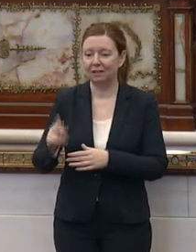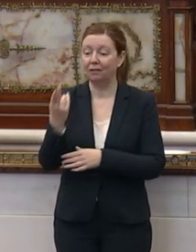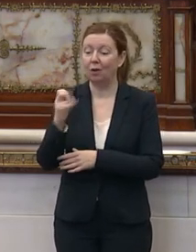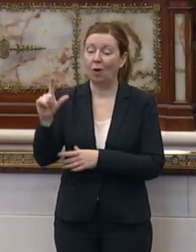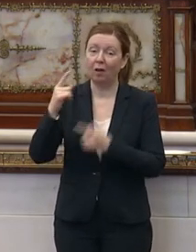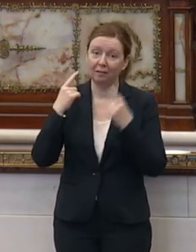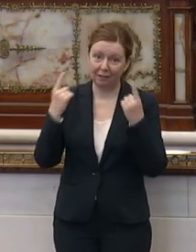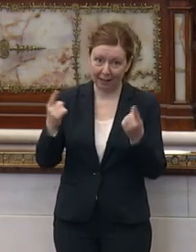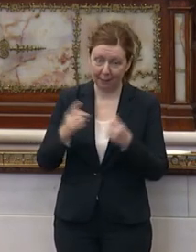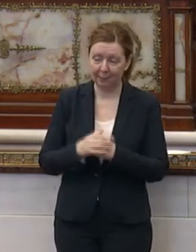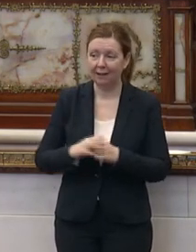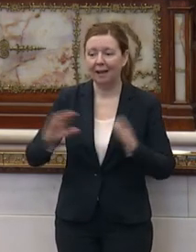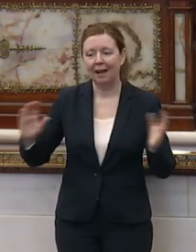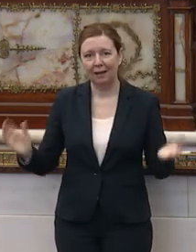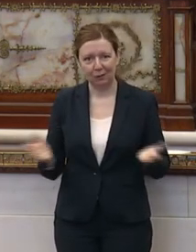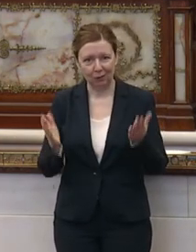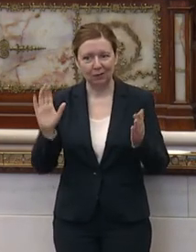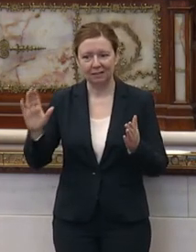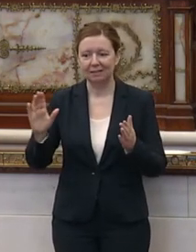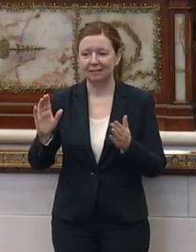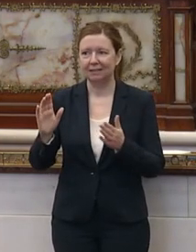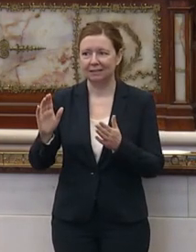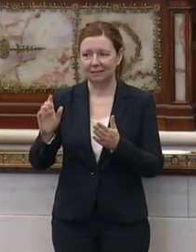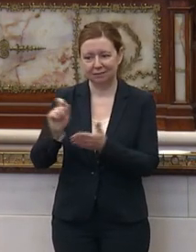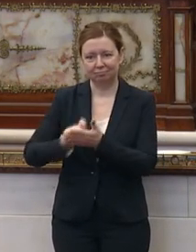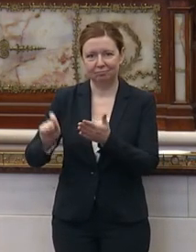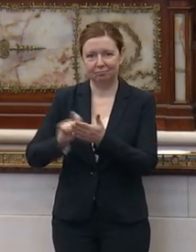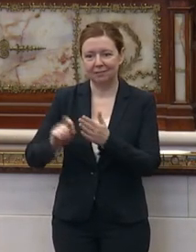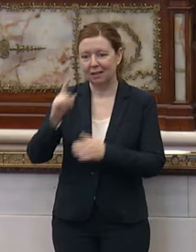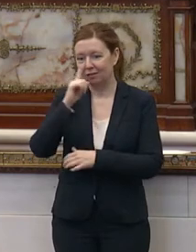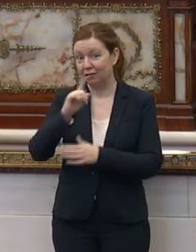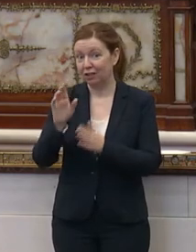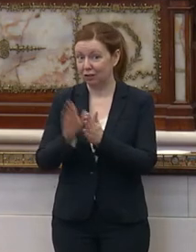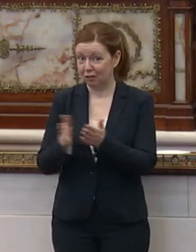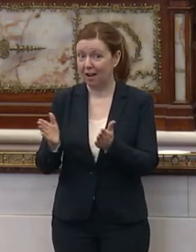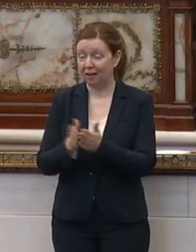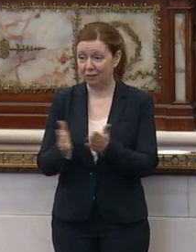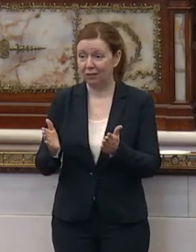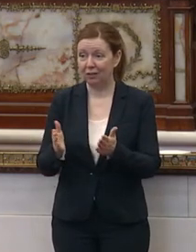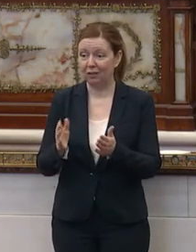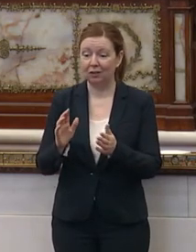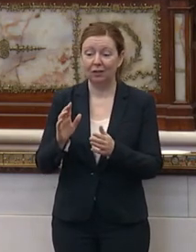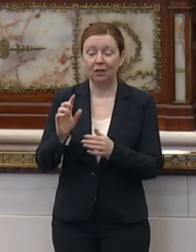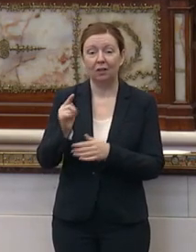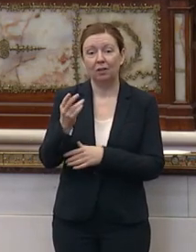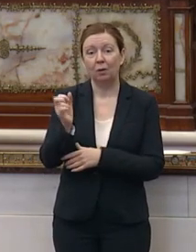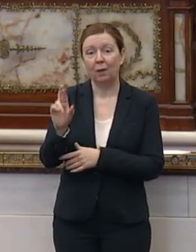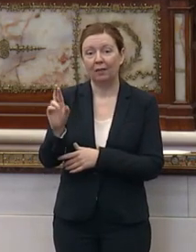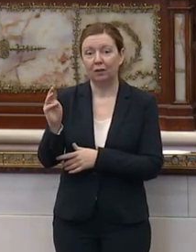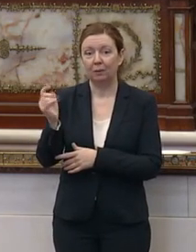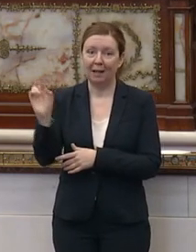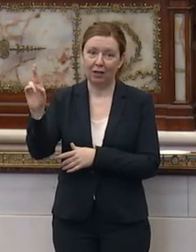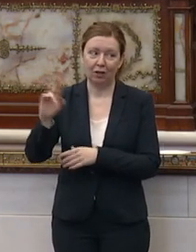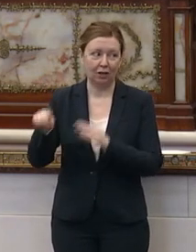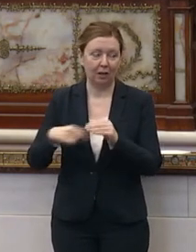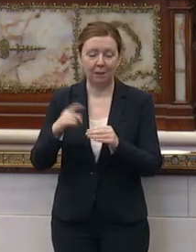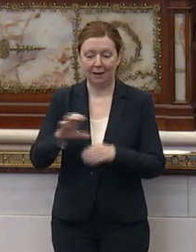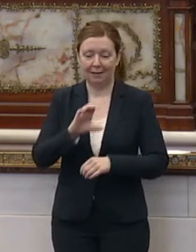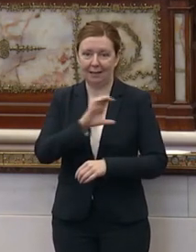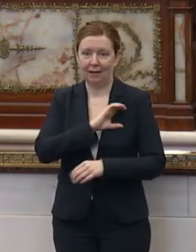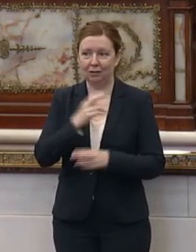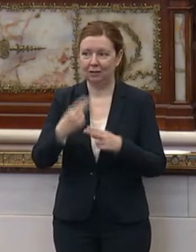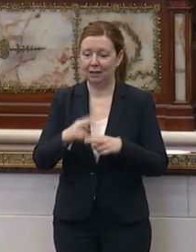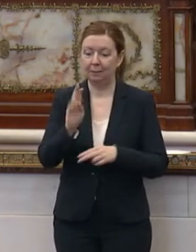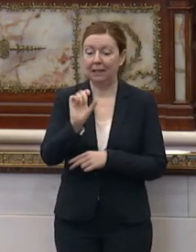Fame and has encouraged his authorship of a fictional novel, The Weathermaker, about a character named